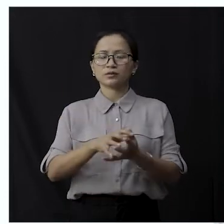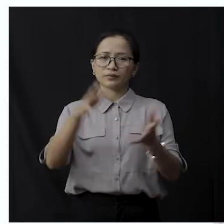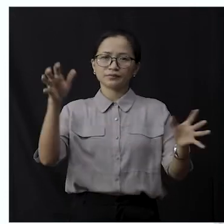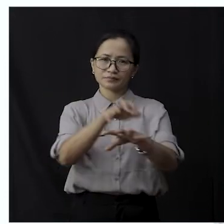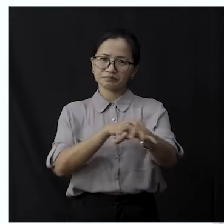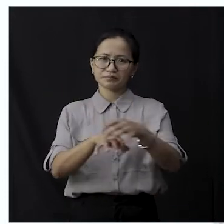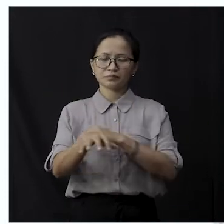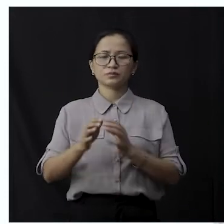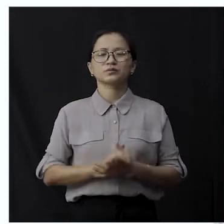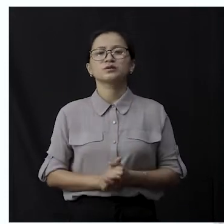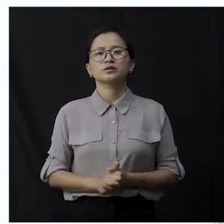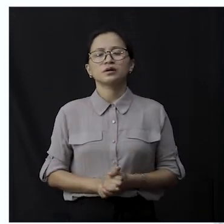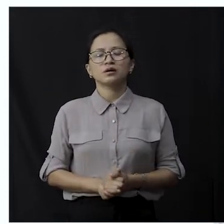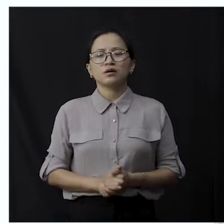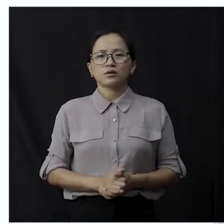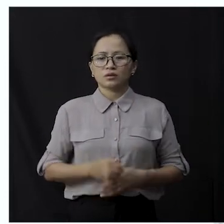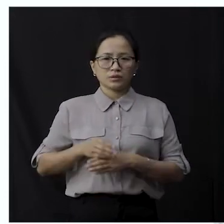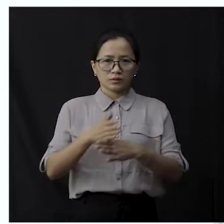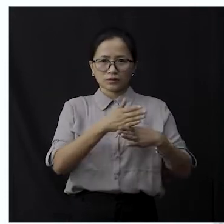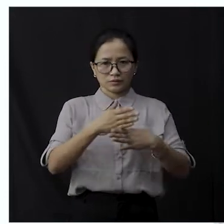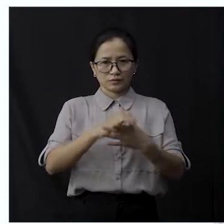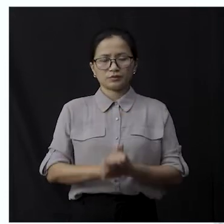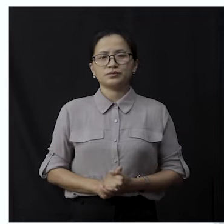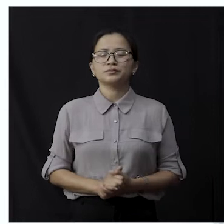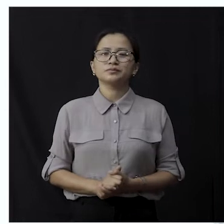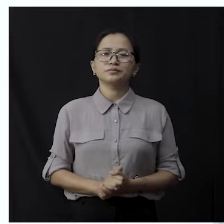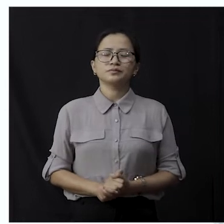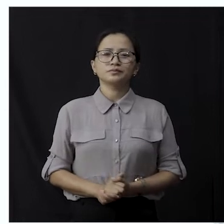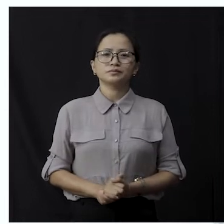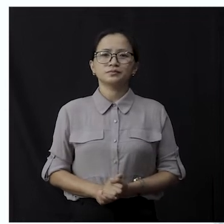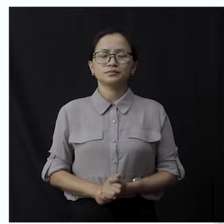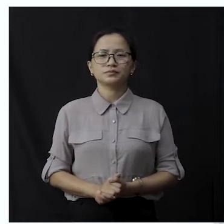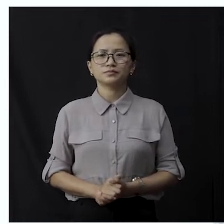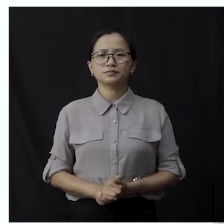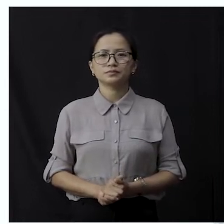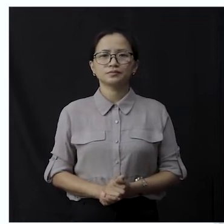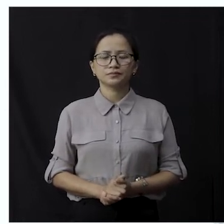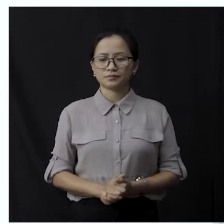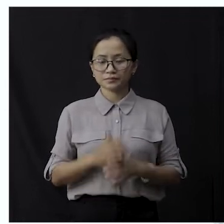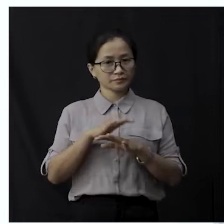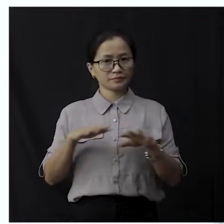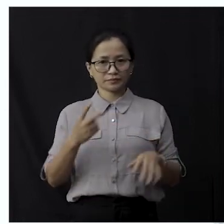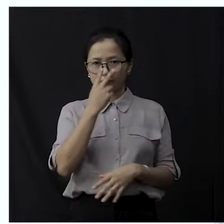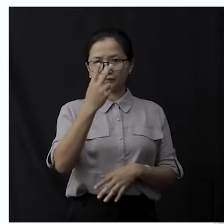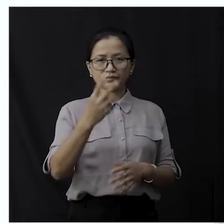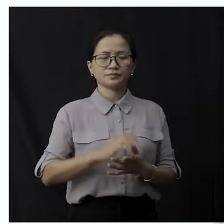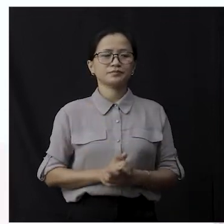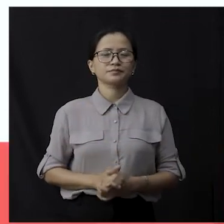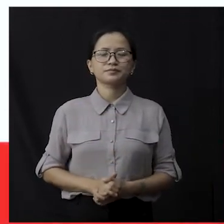and we should spread this awareness. Okay, now students, let's see this.